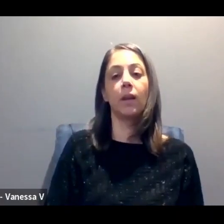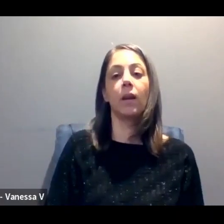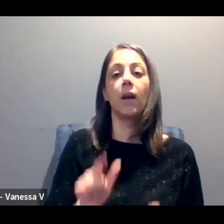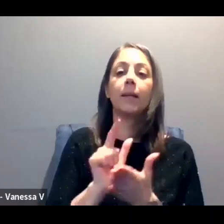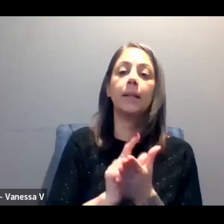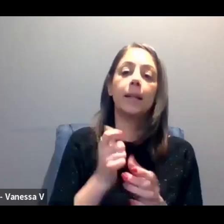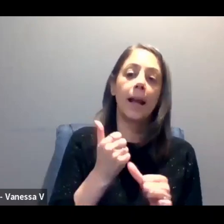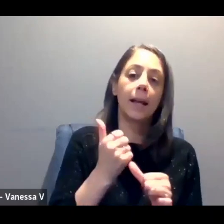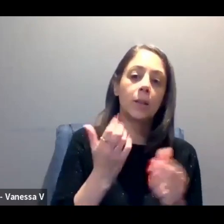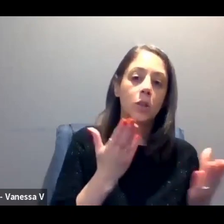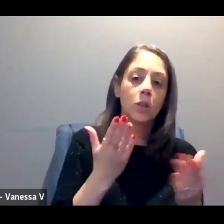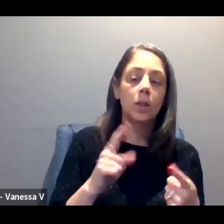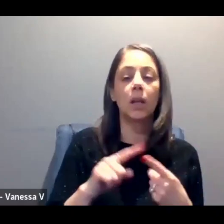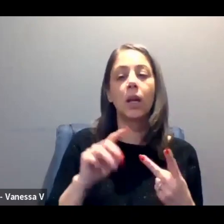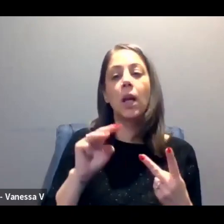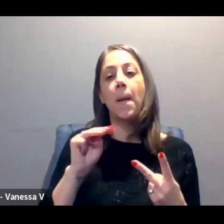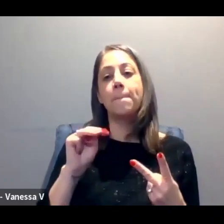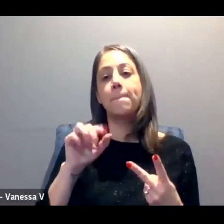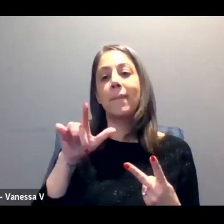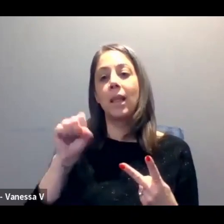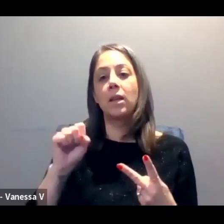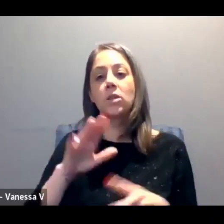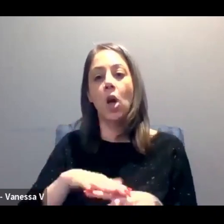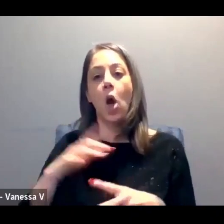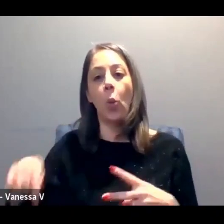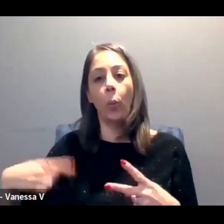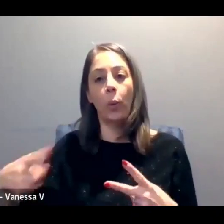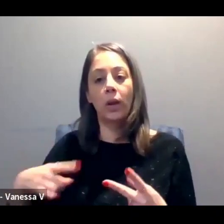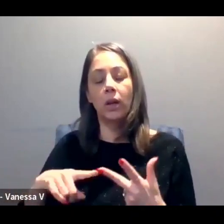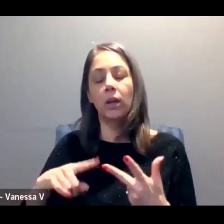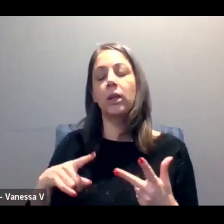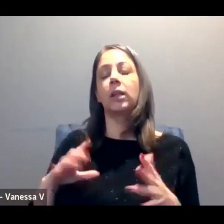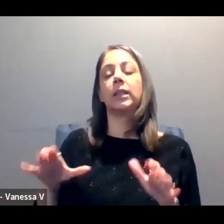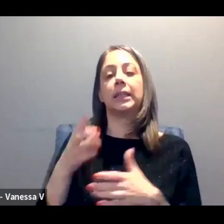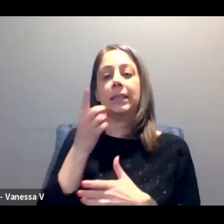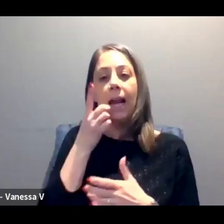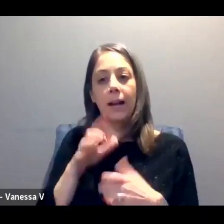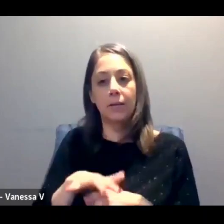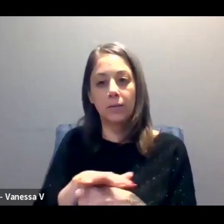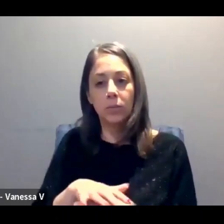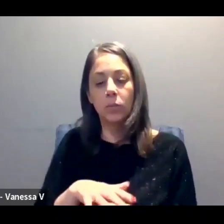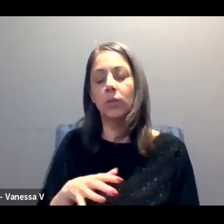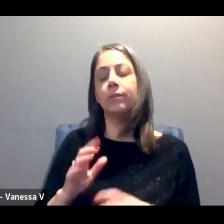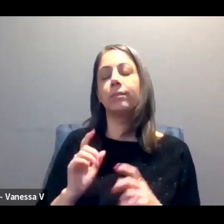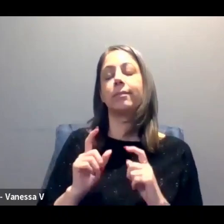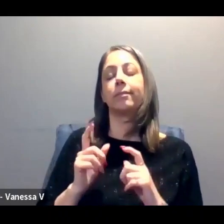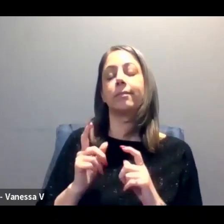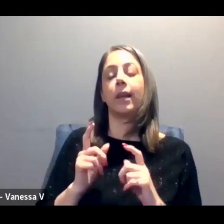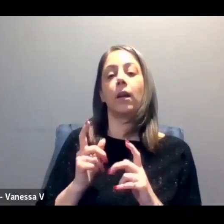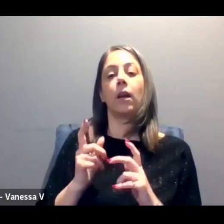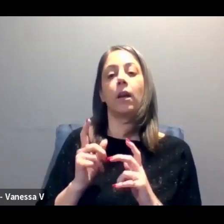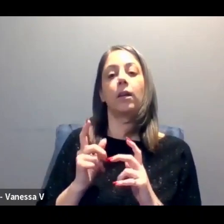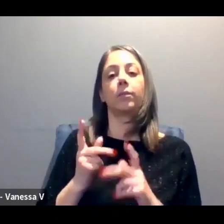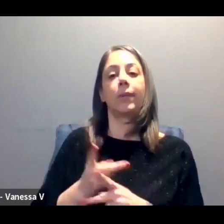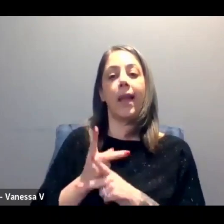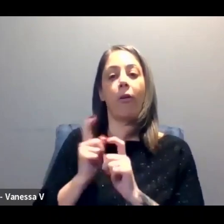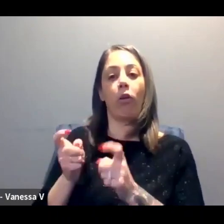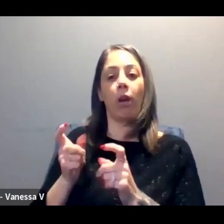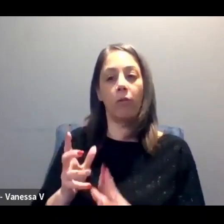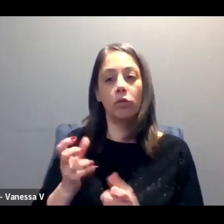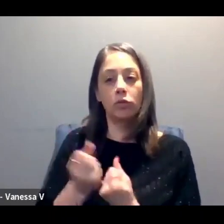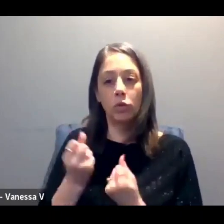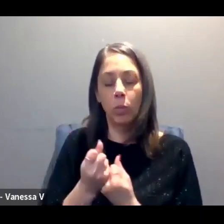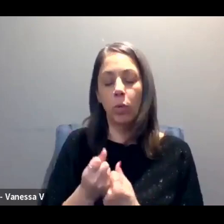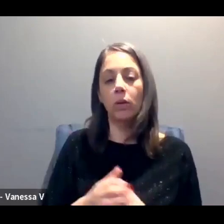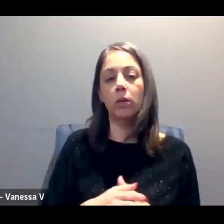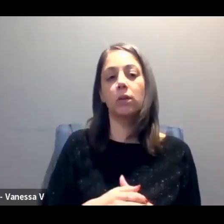aid services, Meals on Wheels, congregate dining sites, chore services, caregiver supports. The